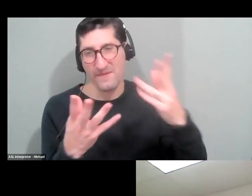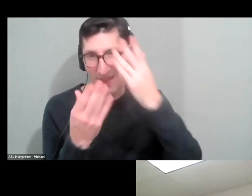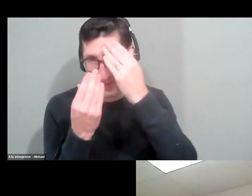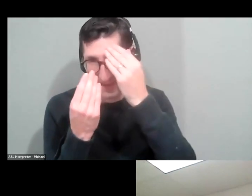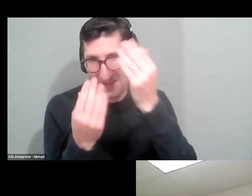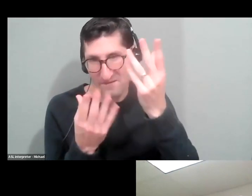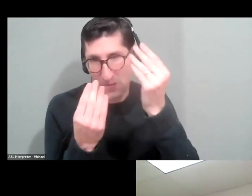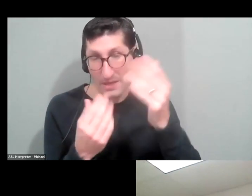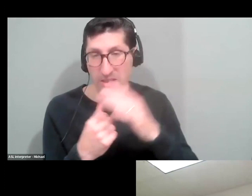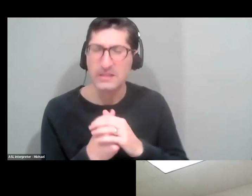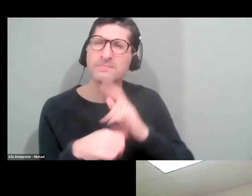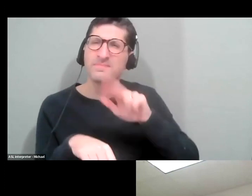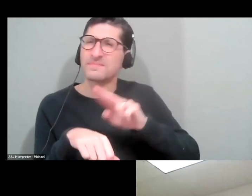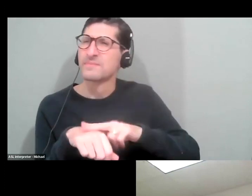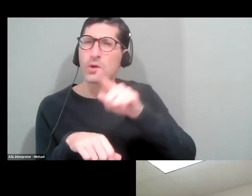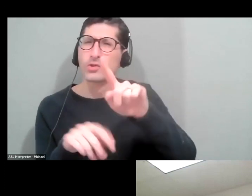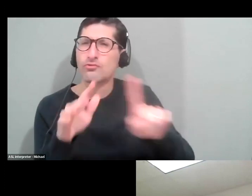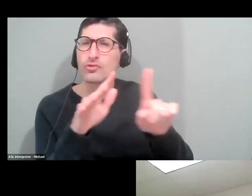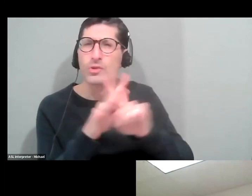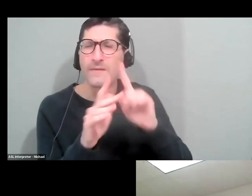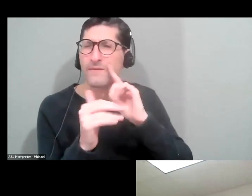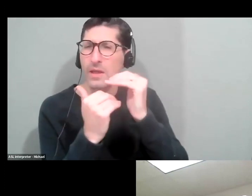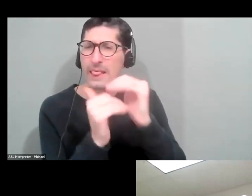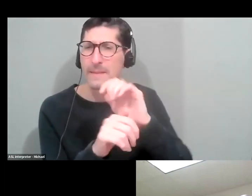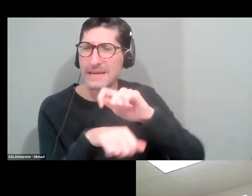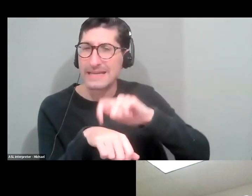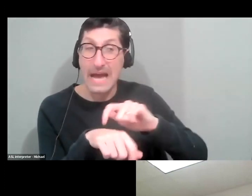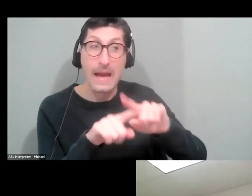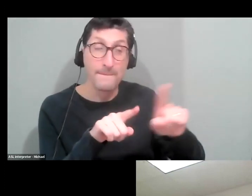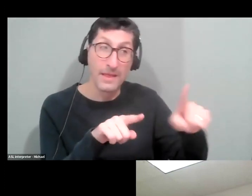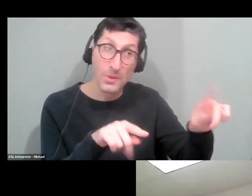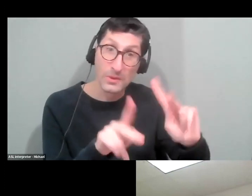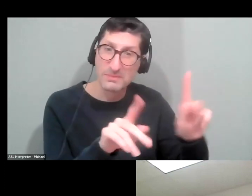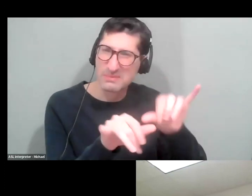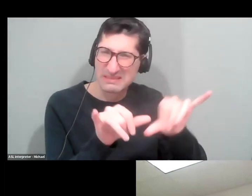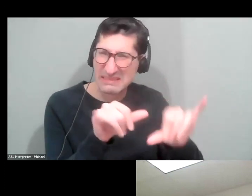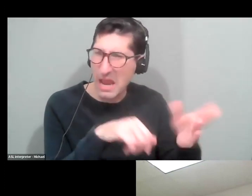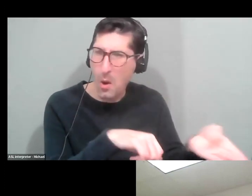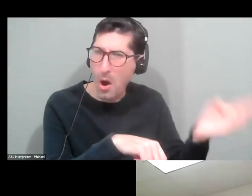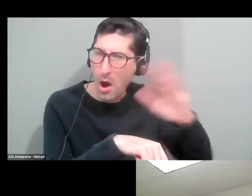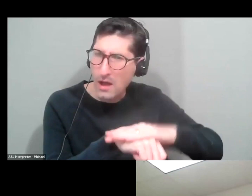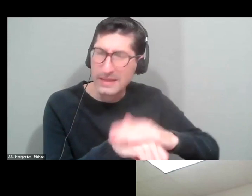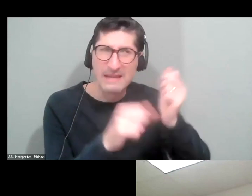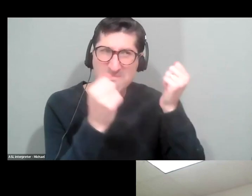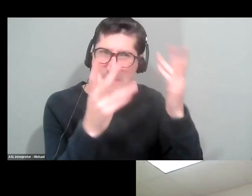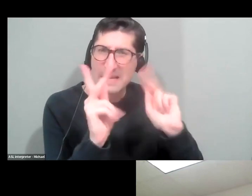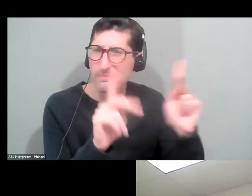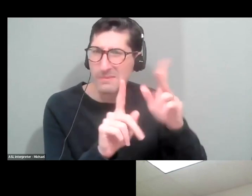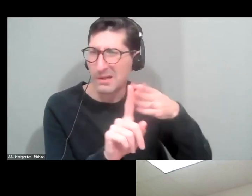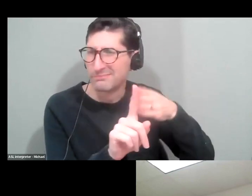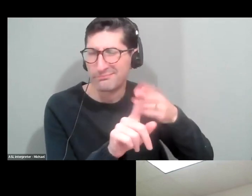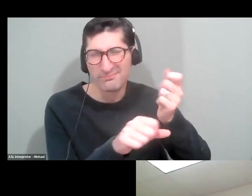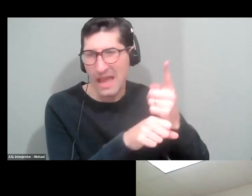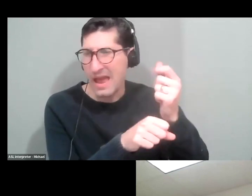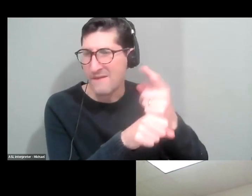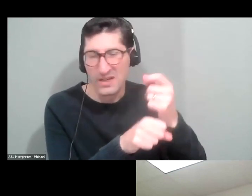very contained period of time, but they're there for the entire day, and many of them have been doing this at the same location for many